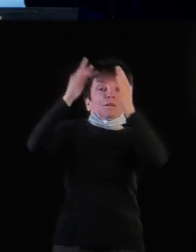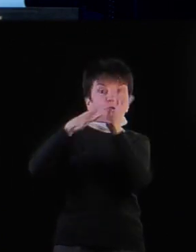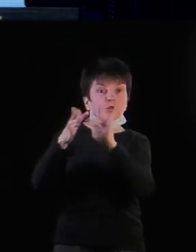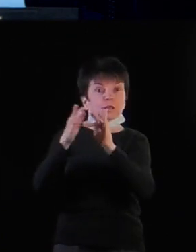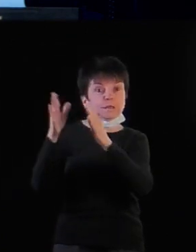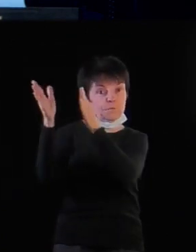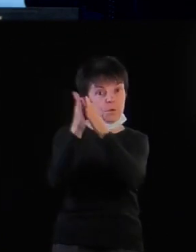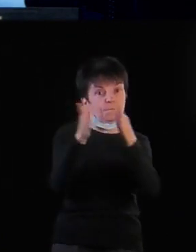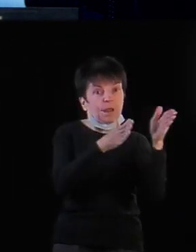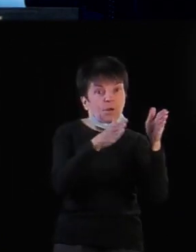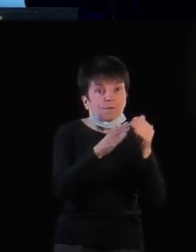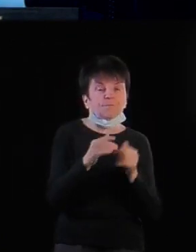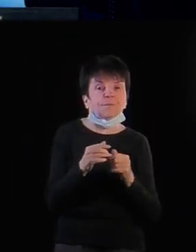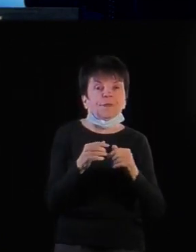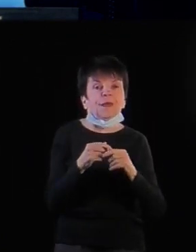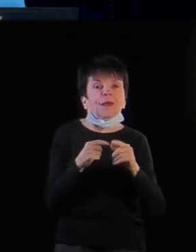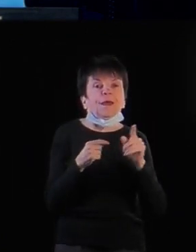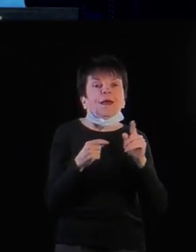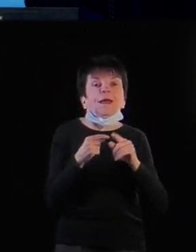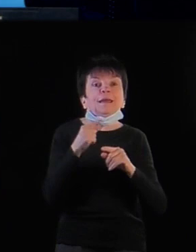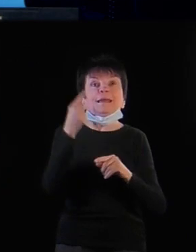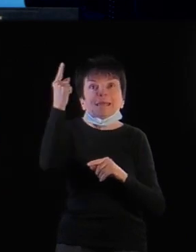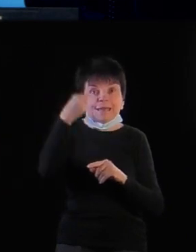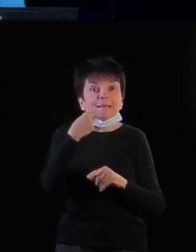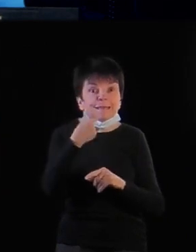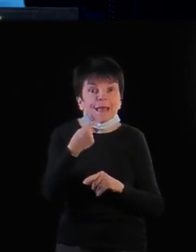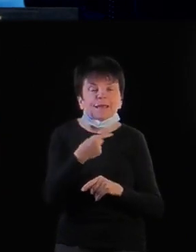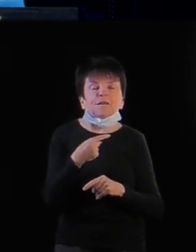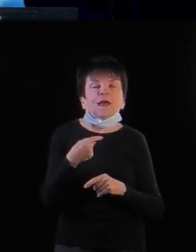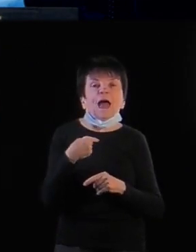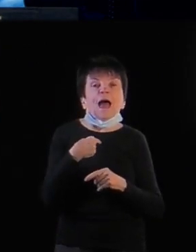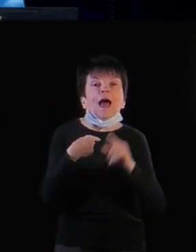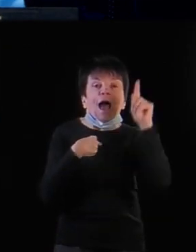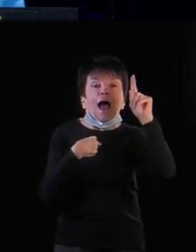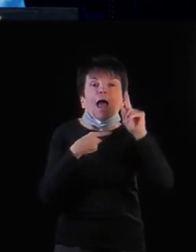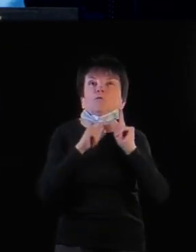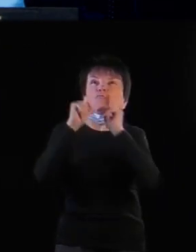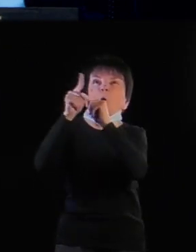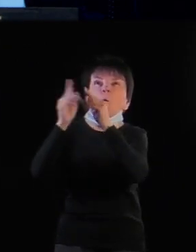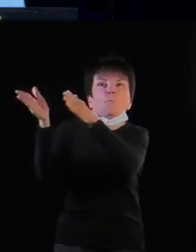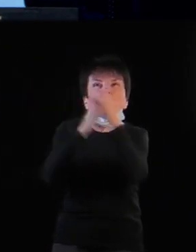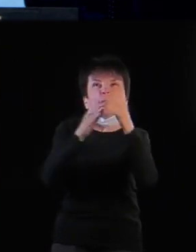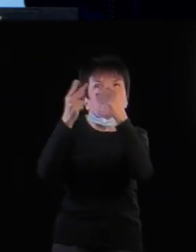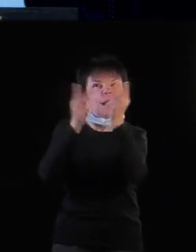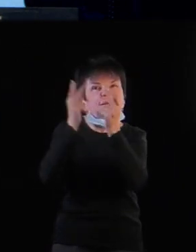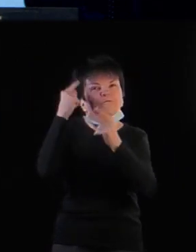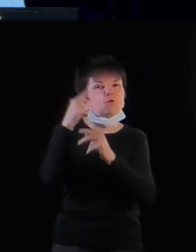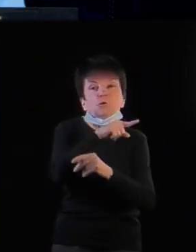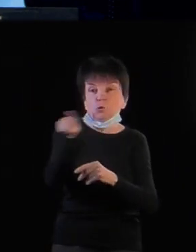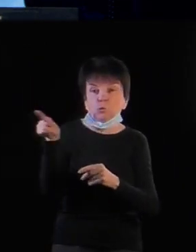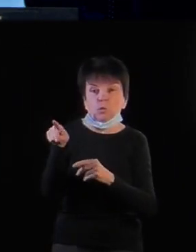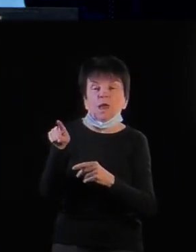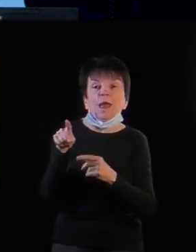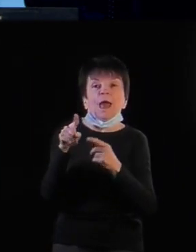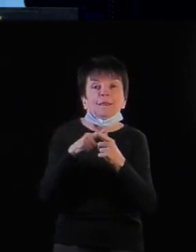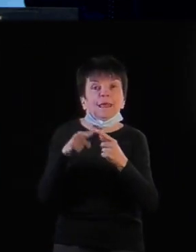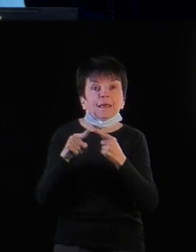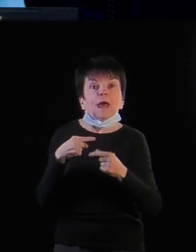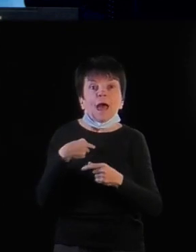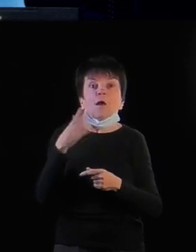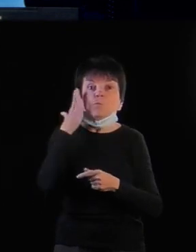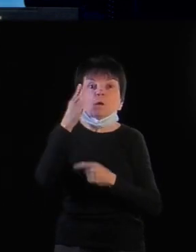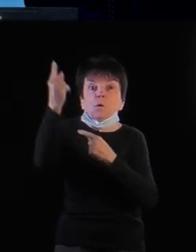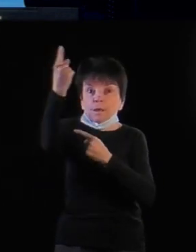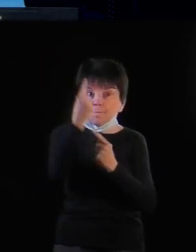it. I go and prepare a place for you. And if I go and prepare a place for you, I'll come back to take you to be with me, that you also may be where